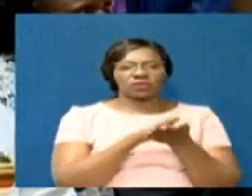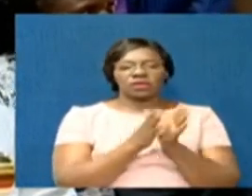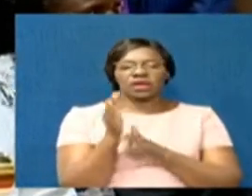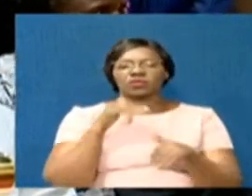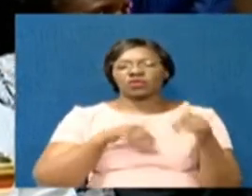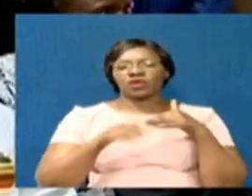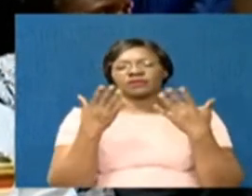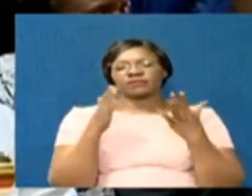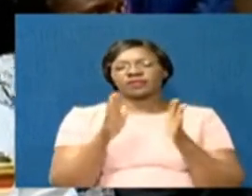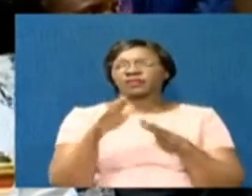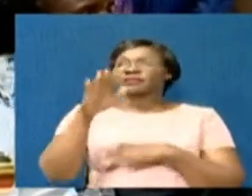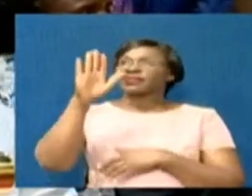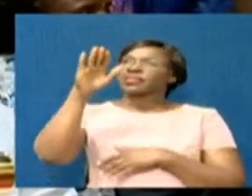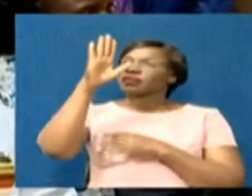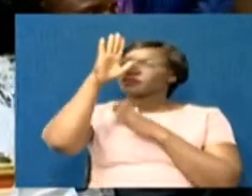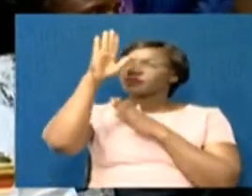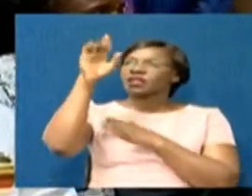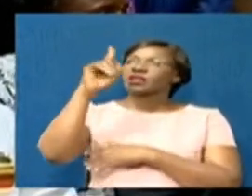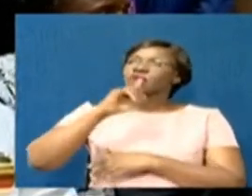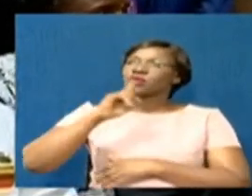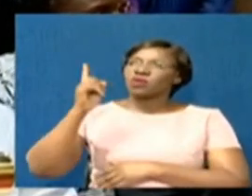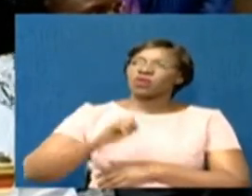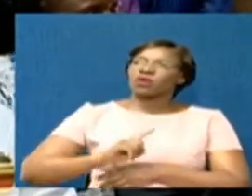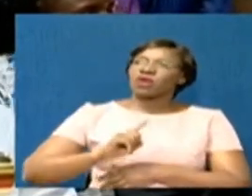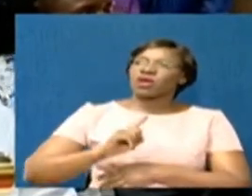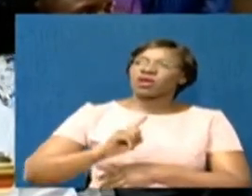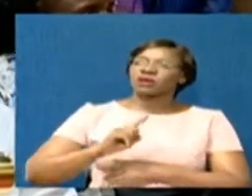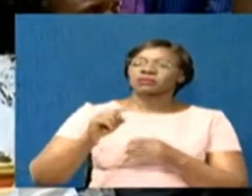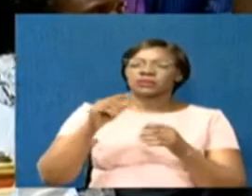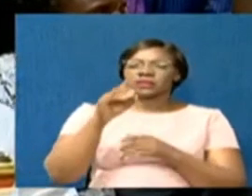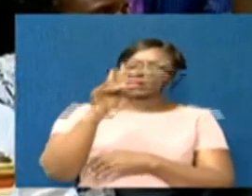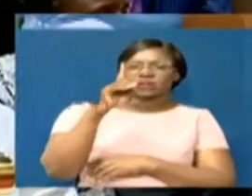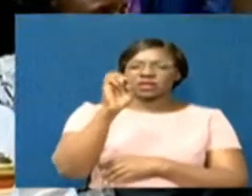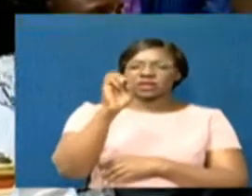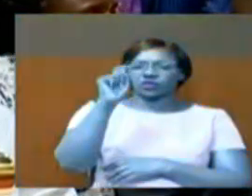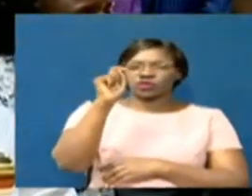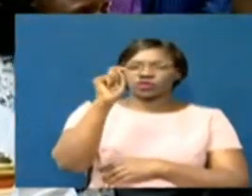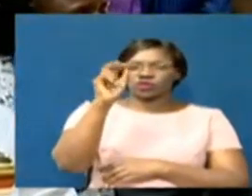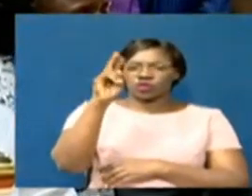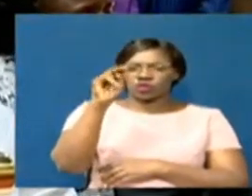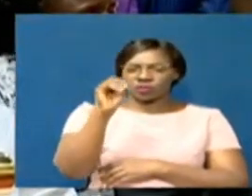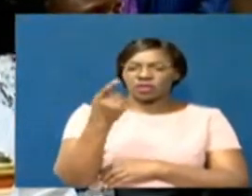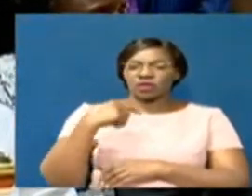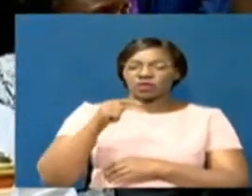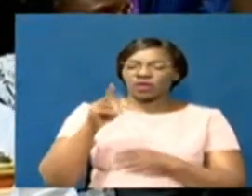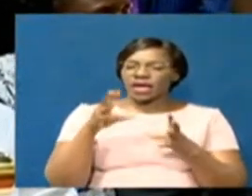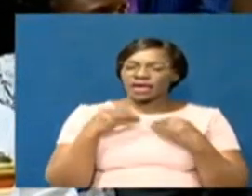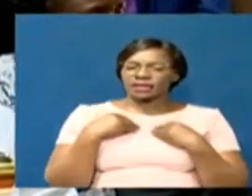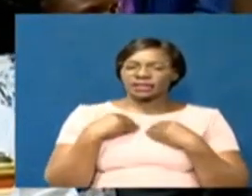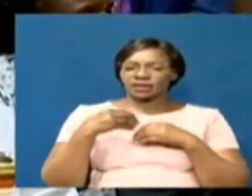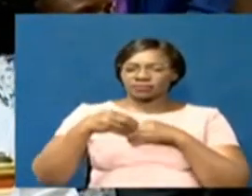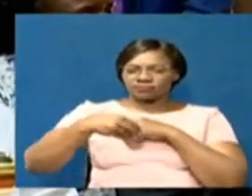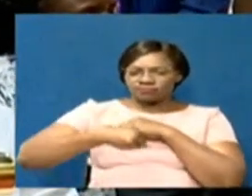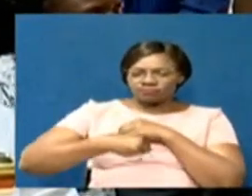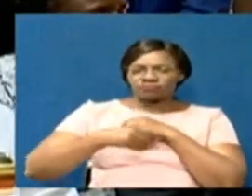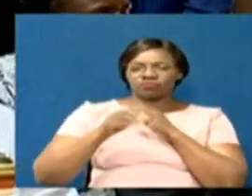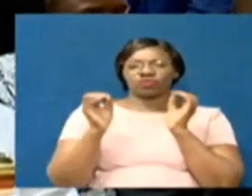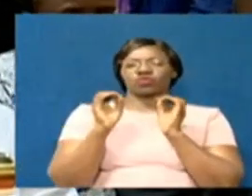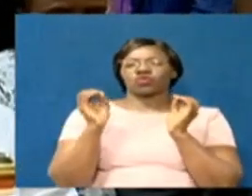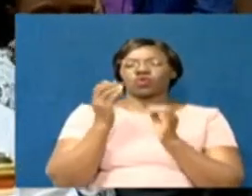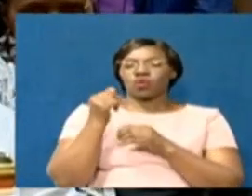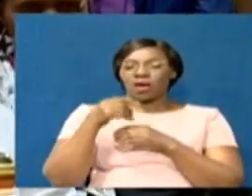corrupt. Father, you have commanded us in the book of Deuteronomy that we shall not take a bribe, O God, for a